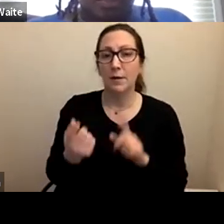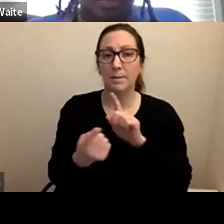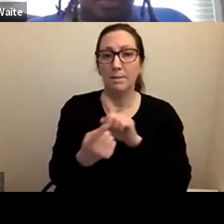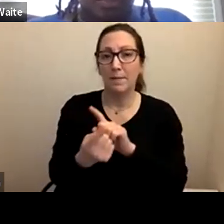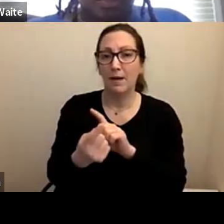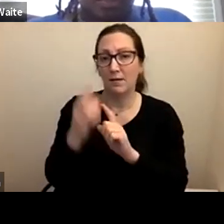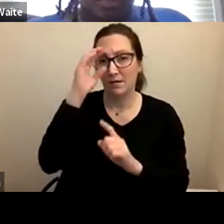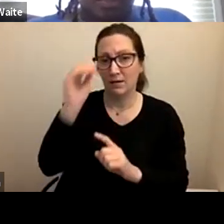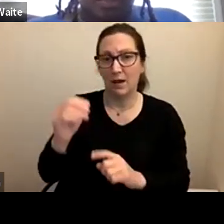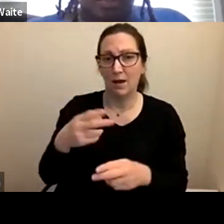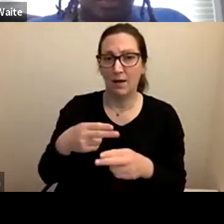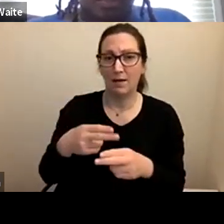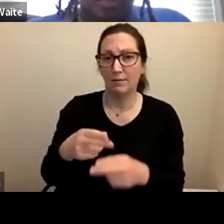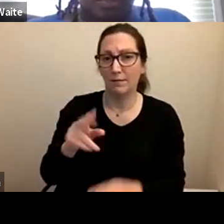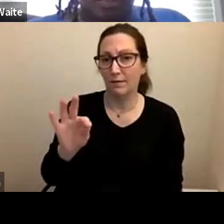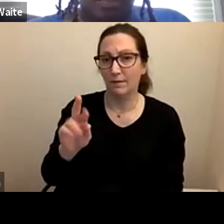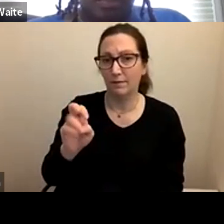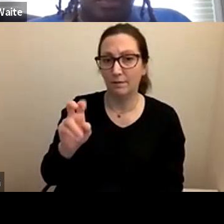Newman, Fred Newman,